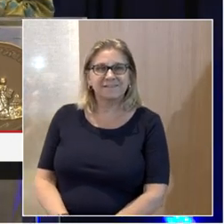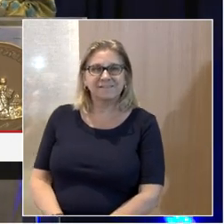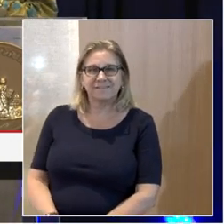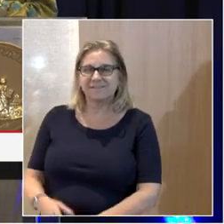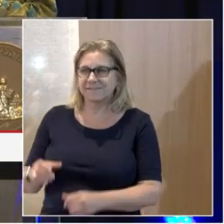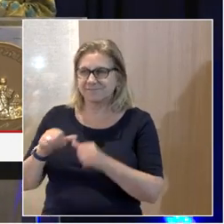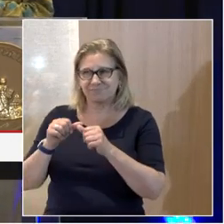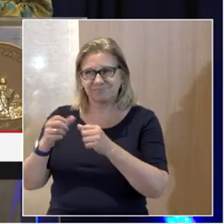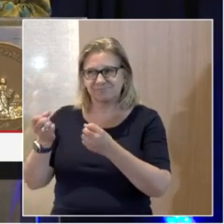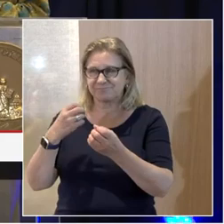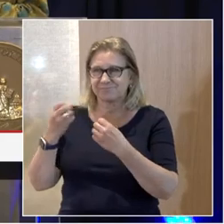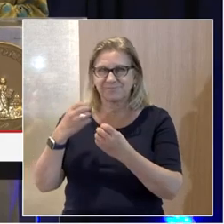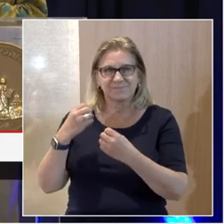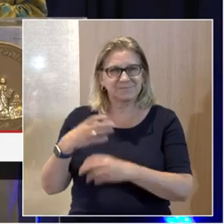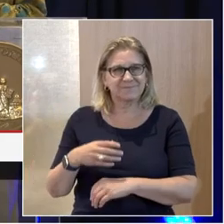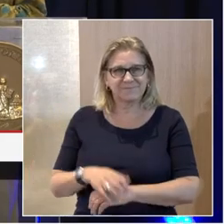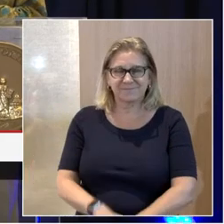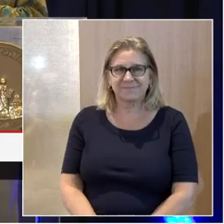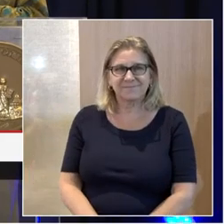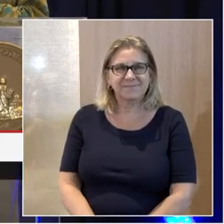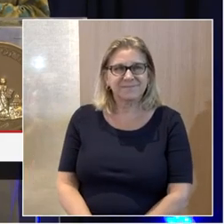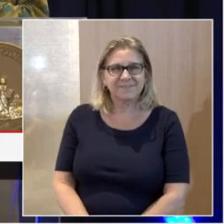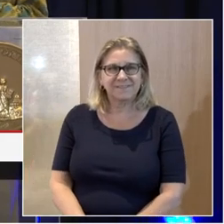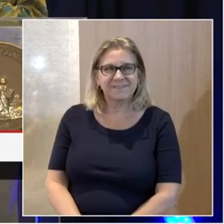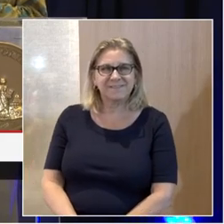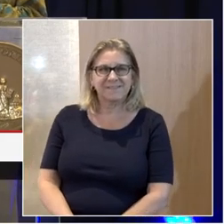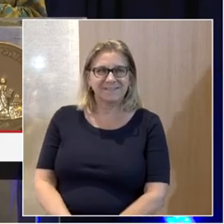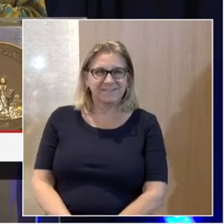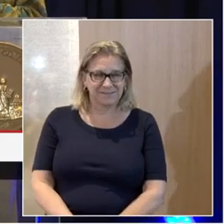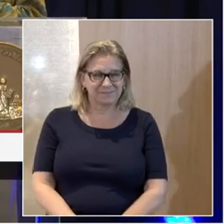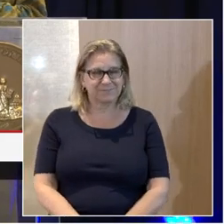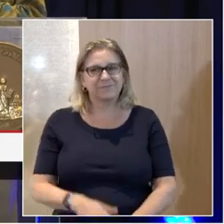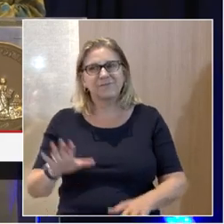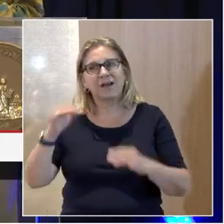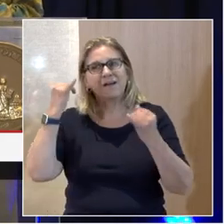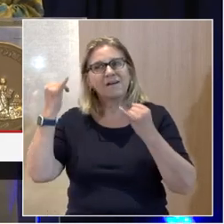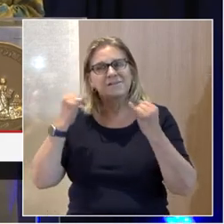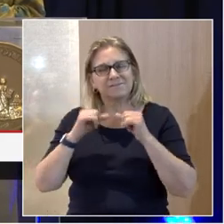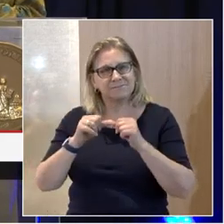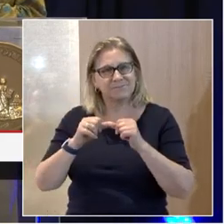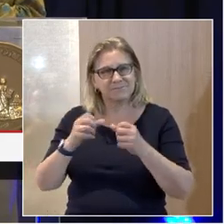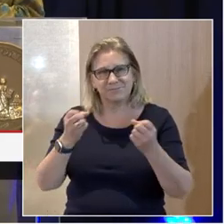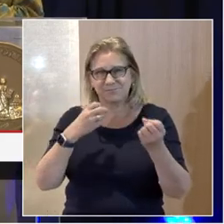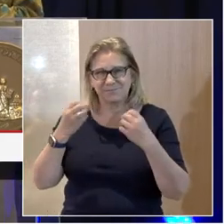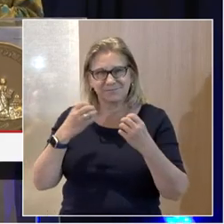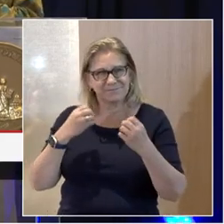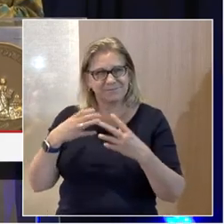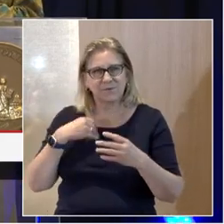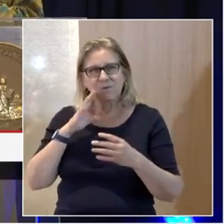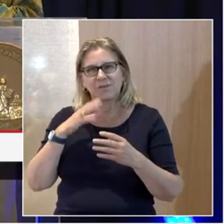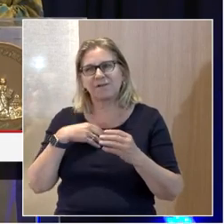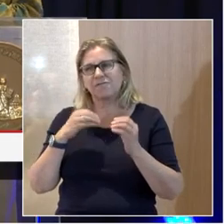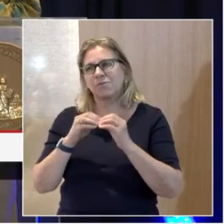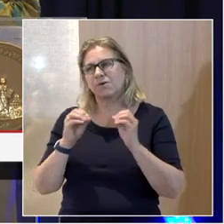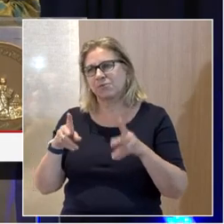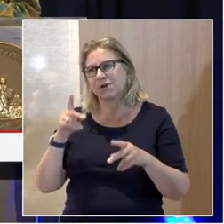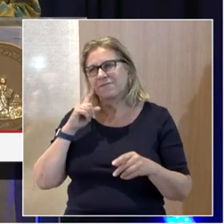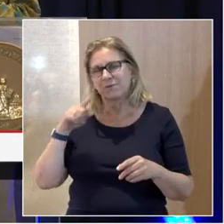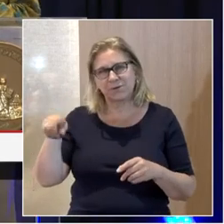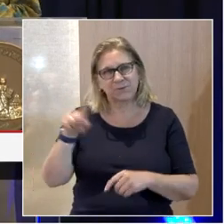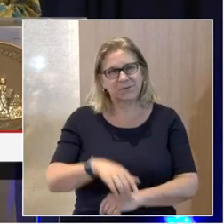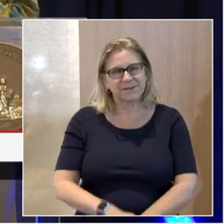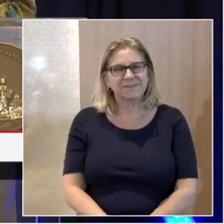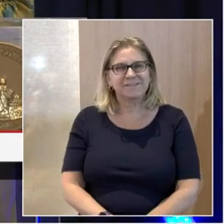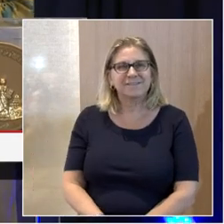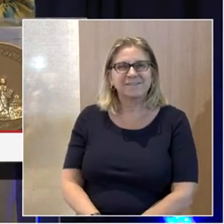And don't hesitate to go big and go innovative. There's going to be more opportunity for you at the back of the room. There are tables and